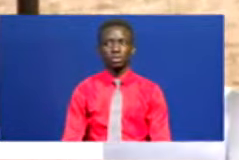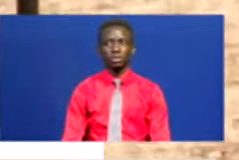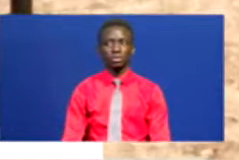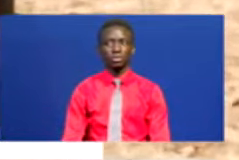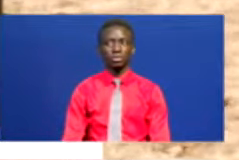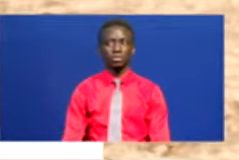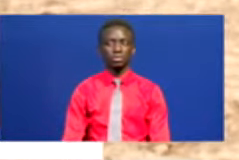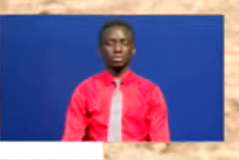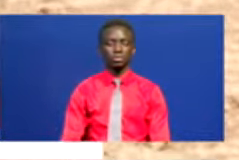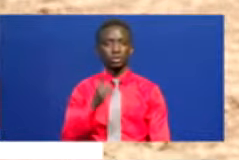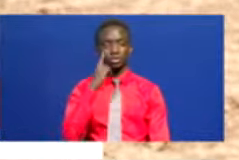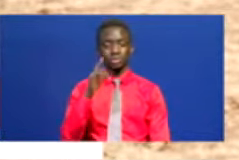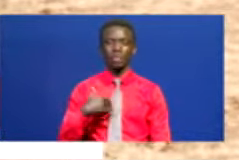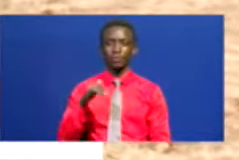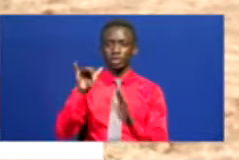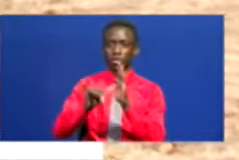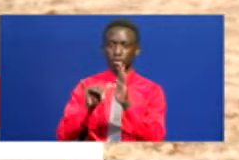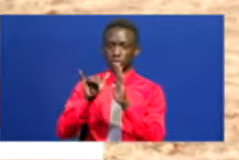Ukiingia hiyo YouTube,